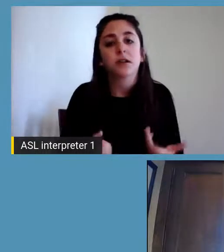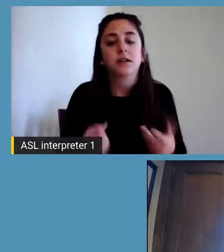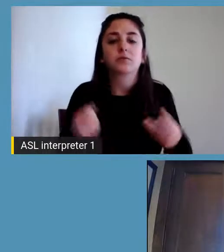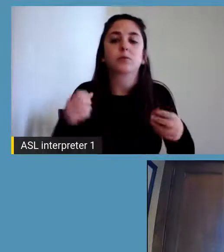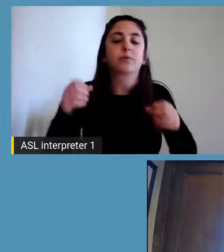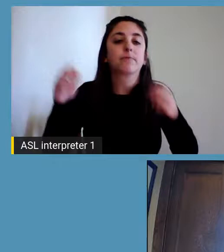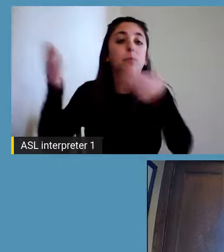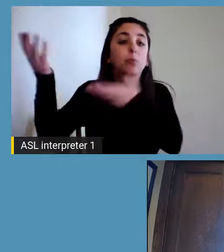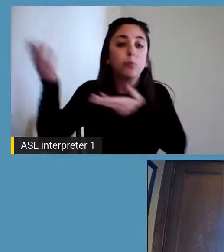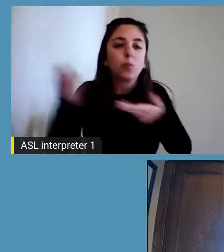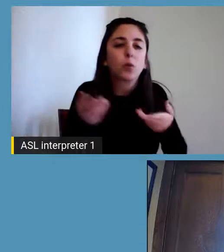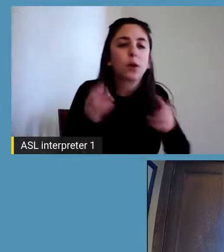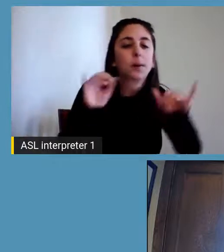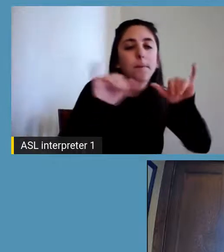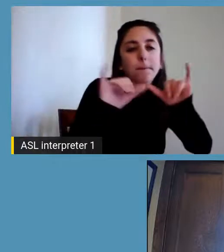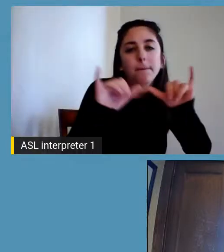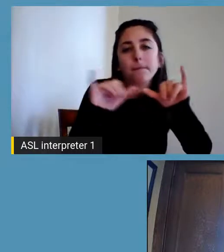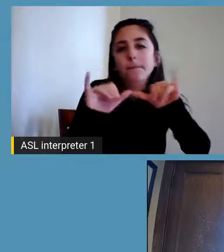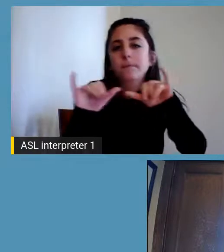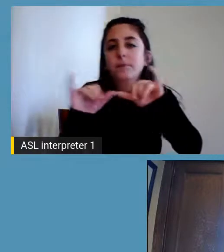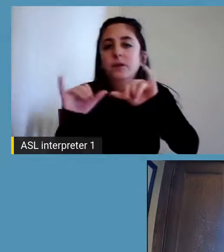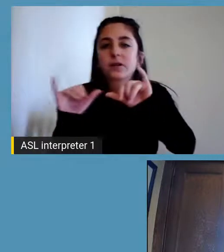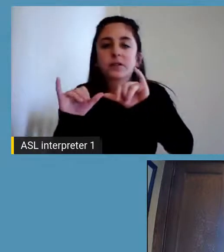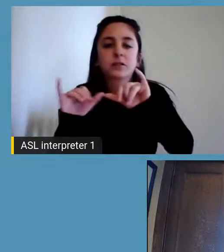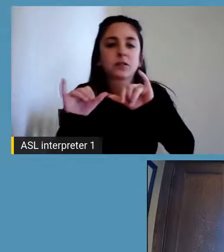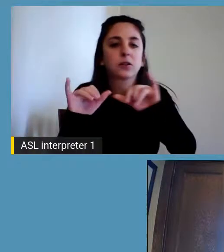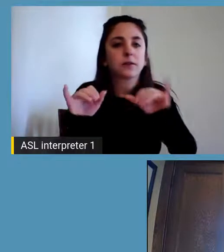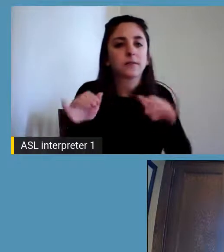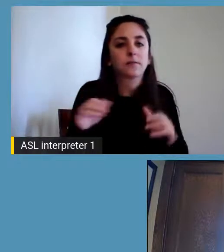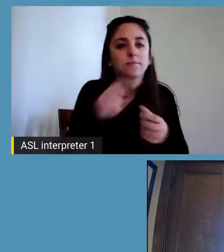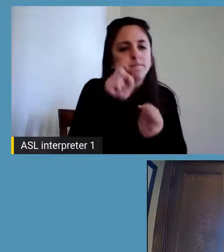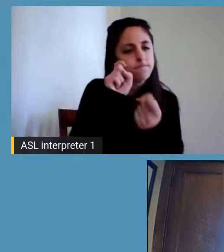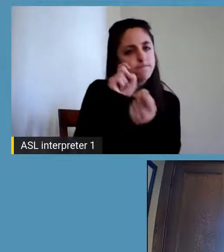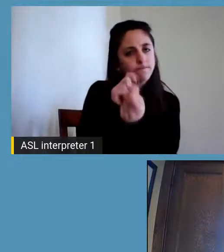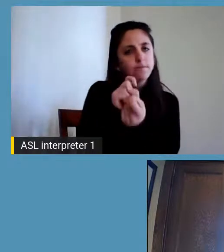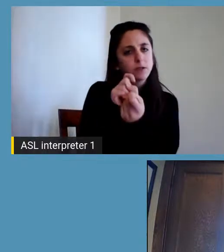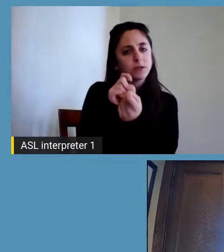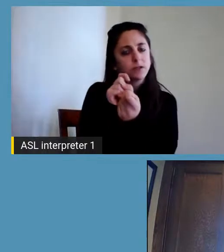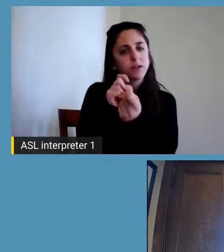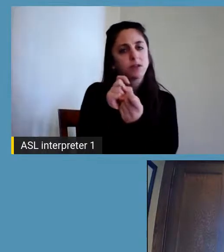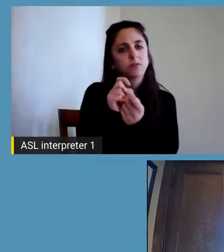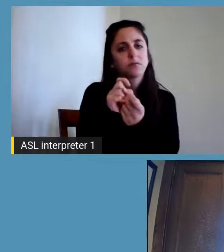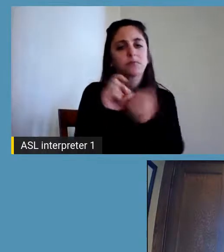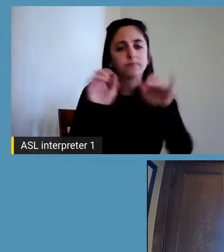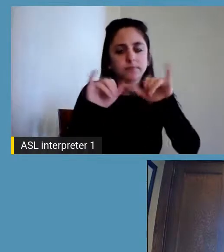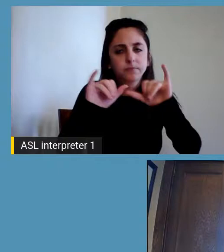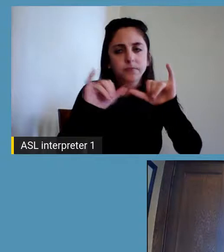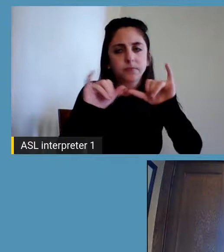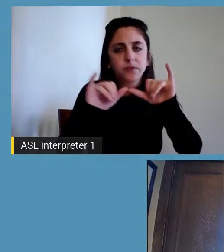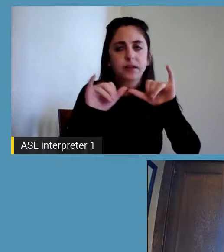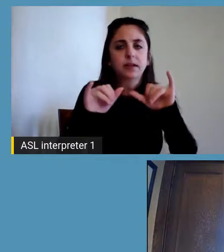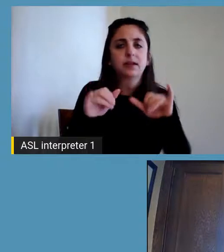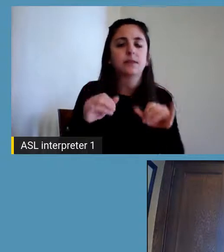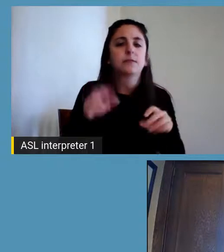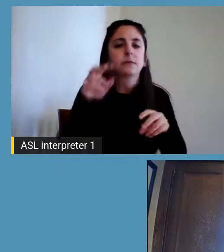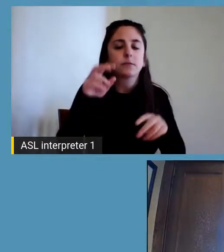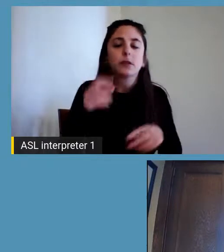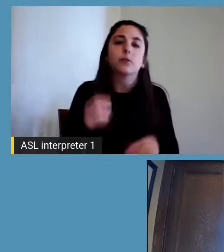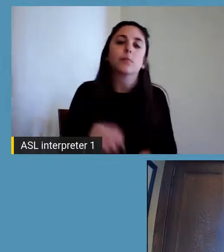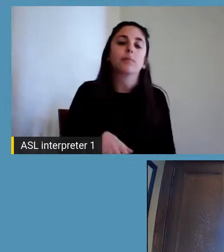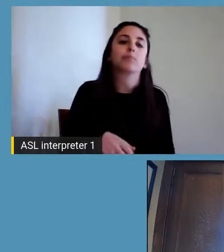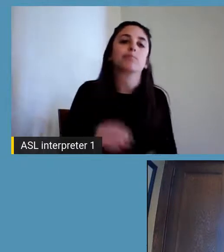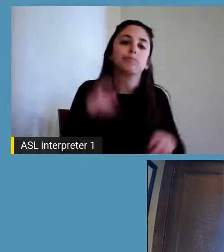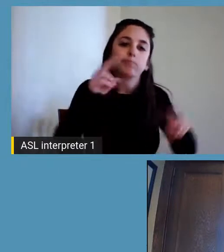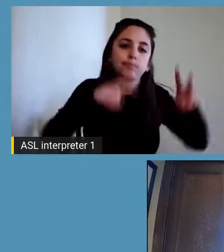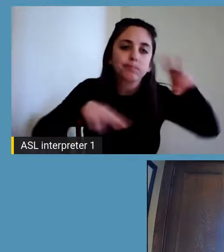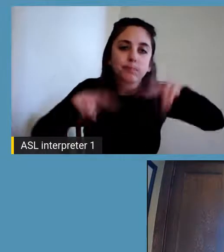I start measuring it, and I get the exact sleeve length that I want. And then what I do is I look at it again and I say, oh no, that has